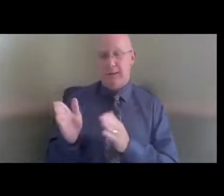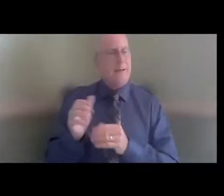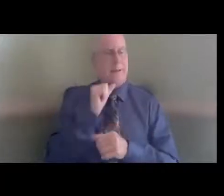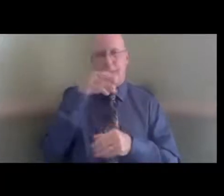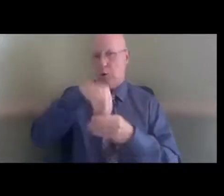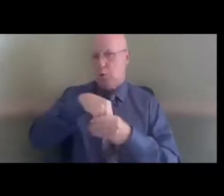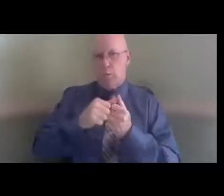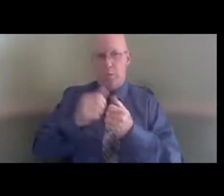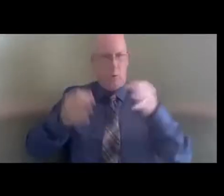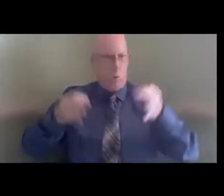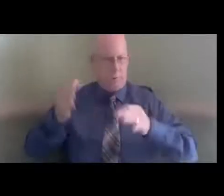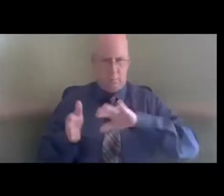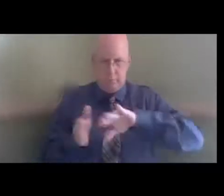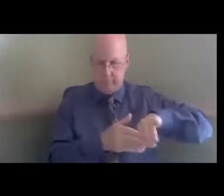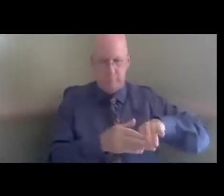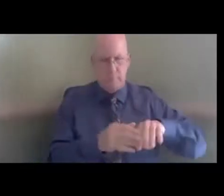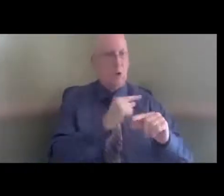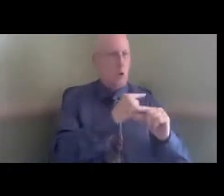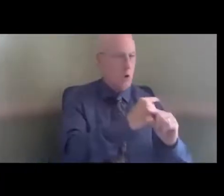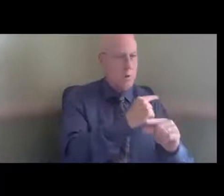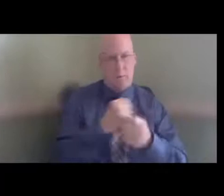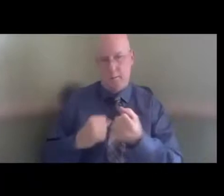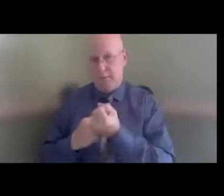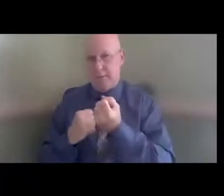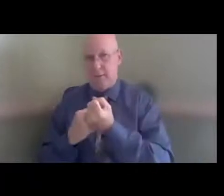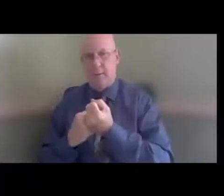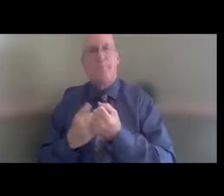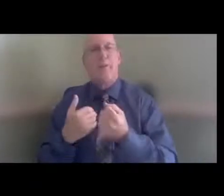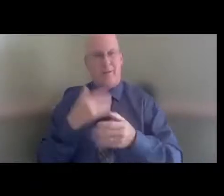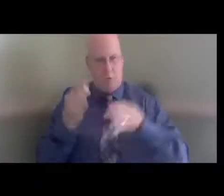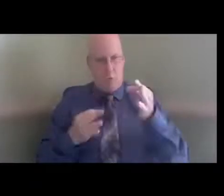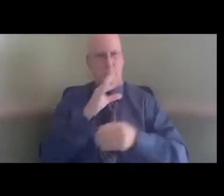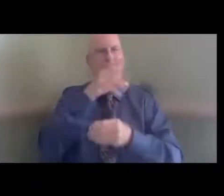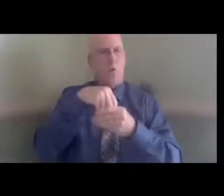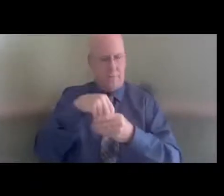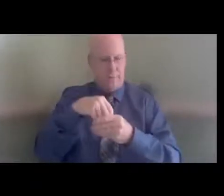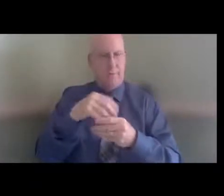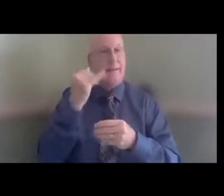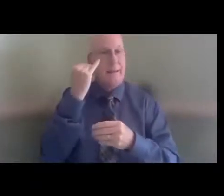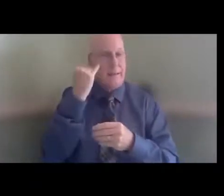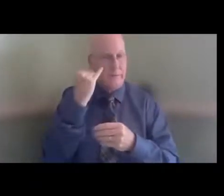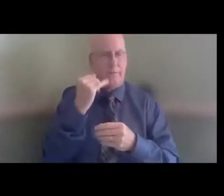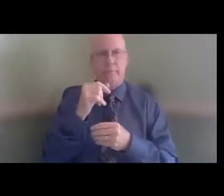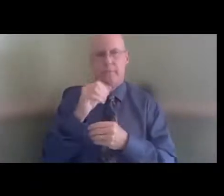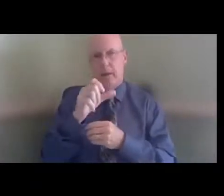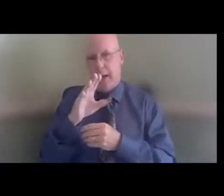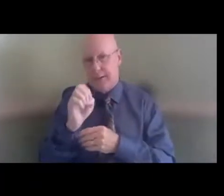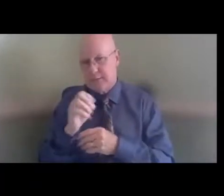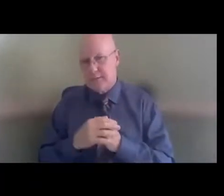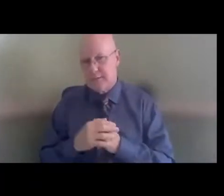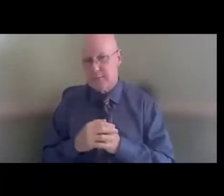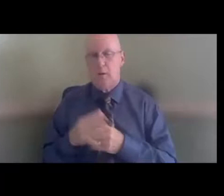courthouse. Guardianship and guardian advocacy, you've got the court involved as long as there is a case. We've got the